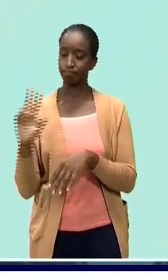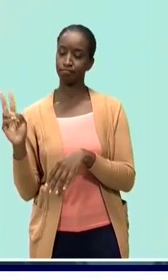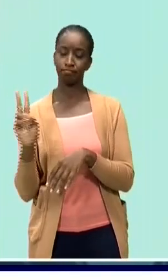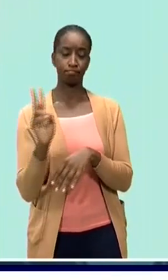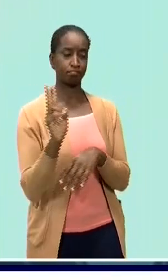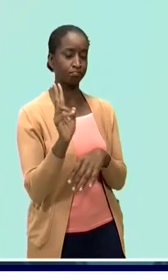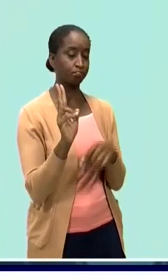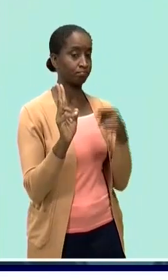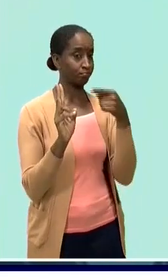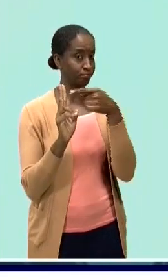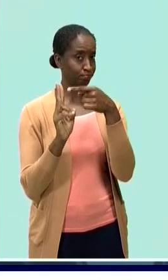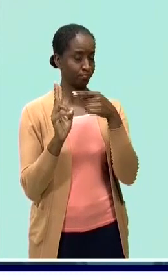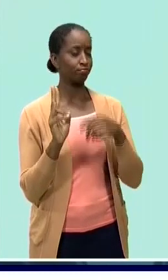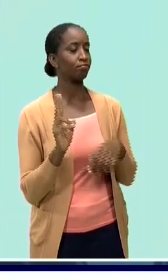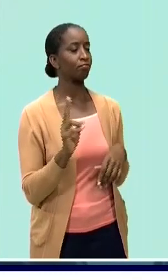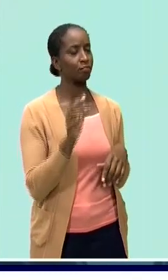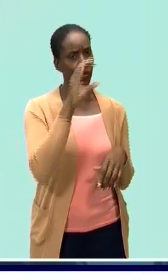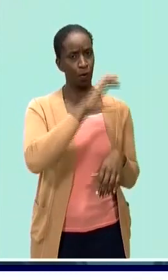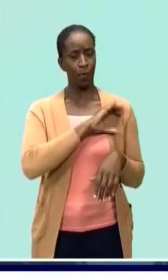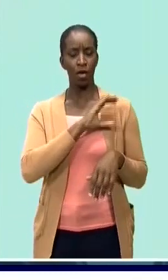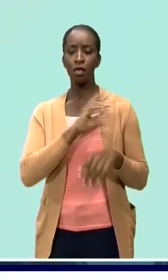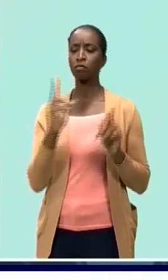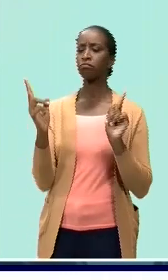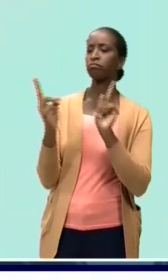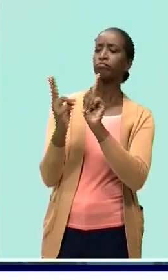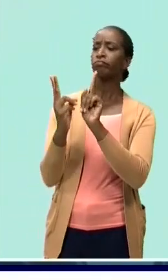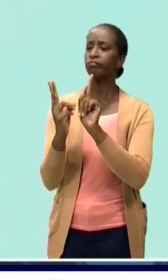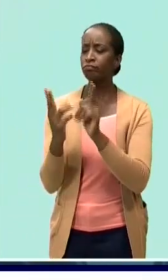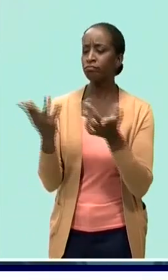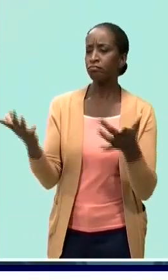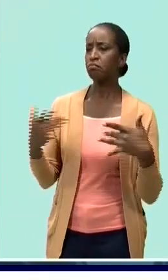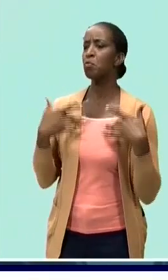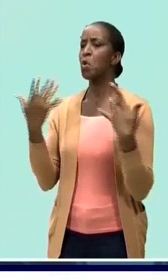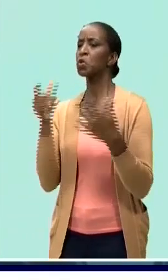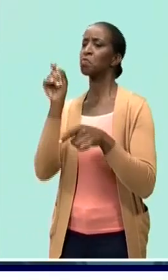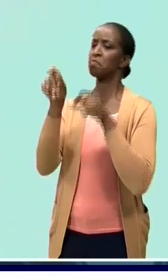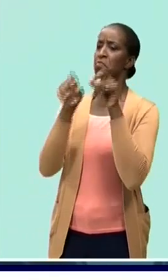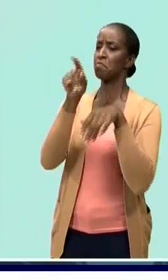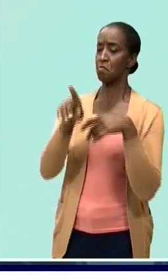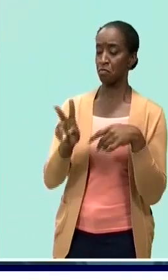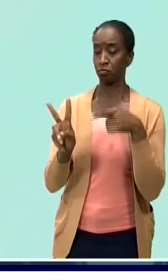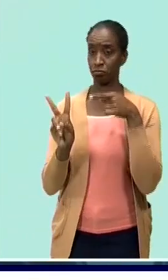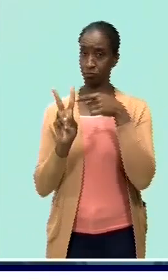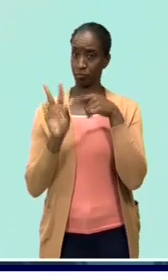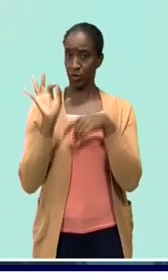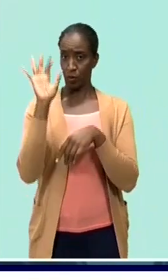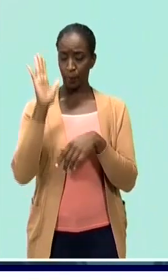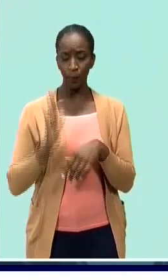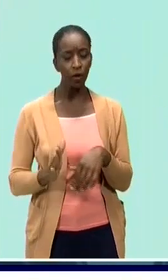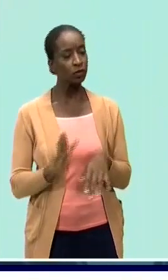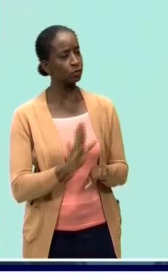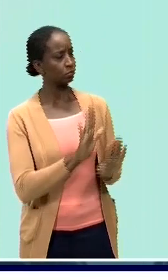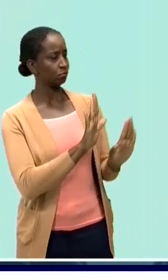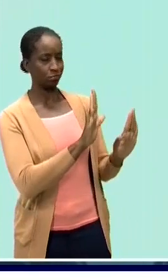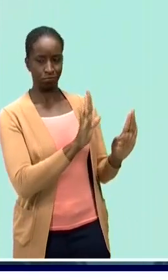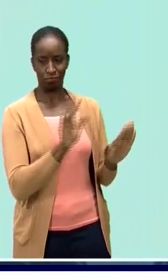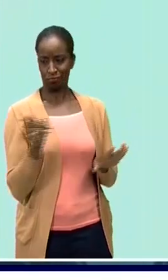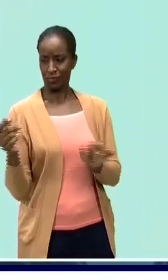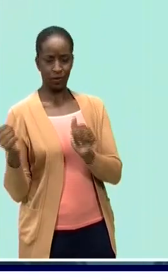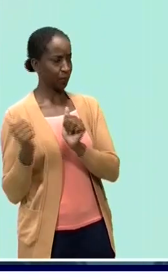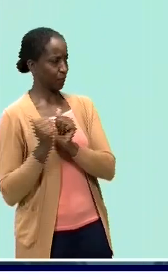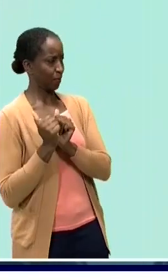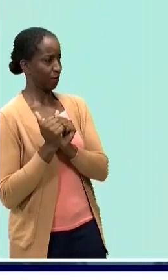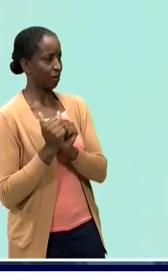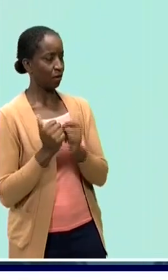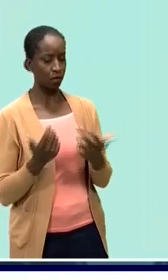him by his alias and tried to single him out for interrogation. He says when he intervened and told the officer he was responsible for the young